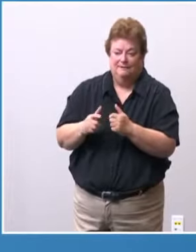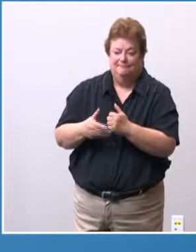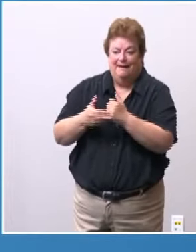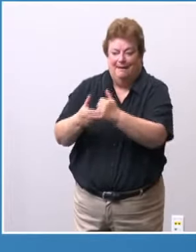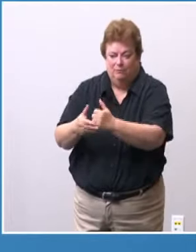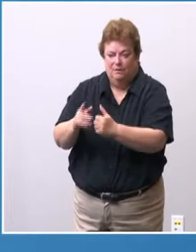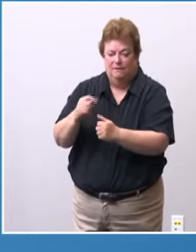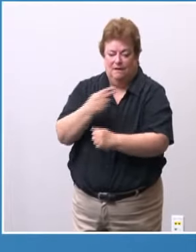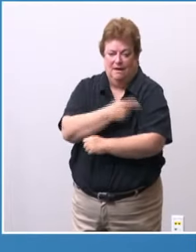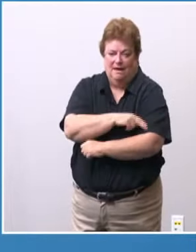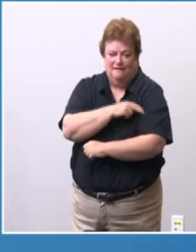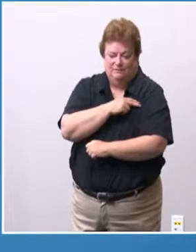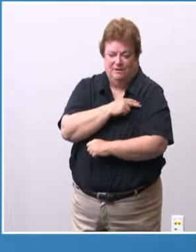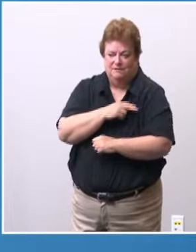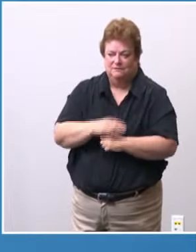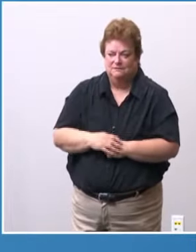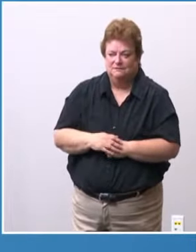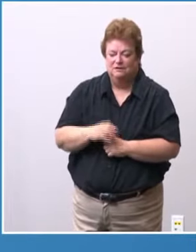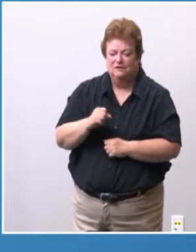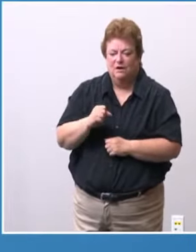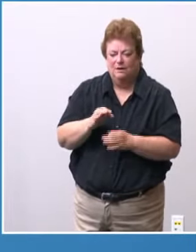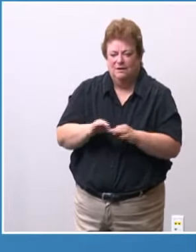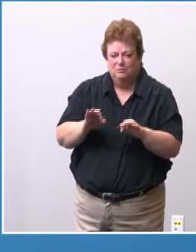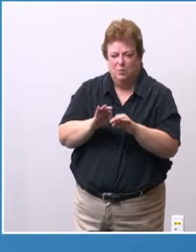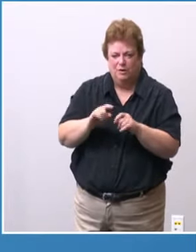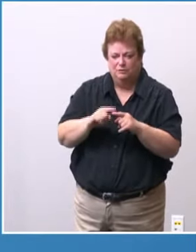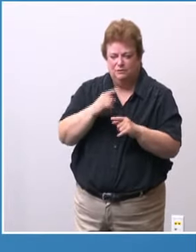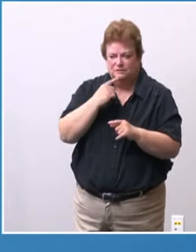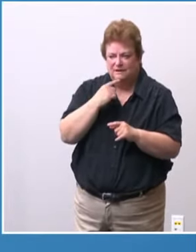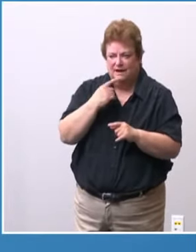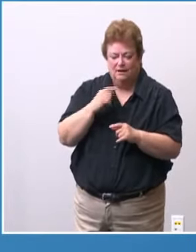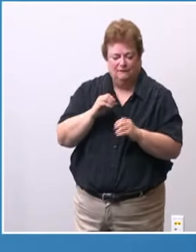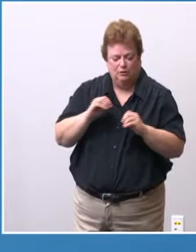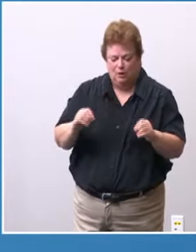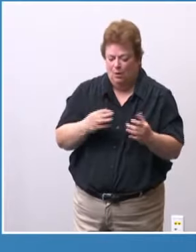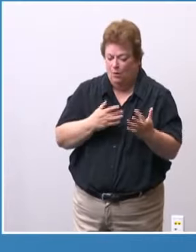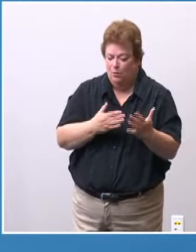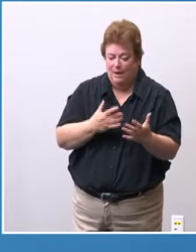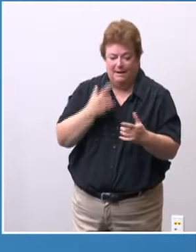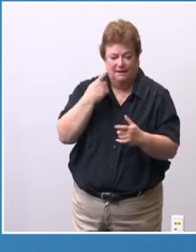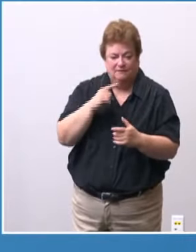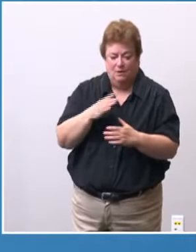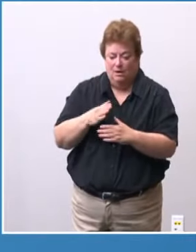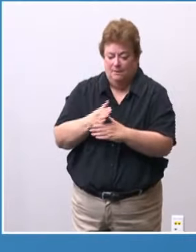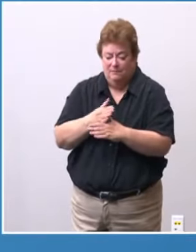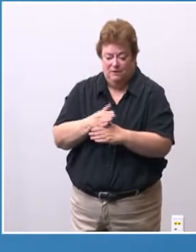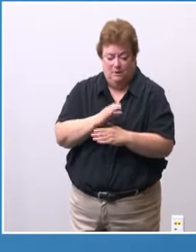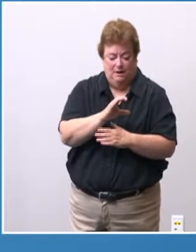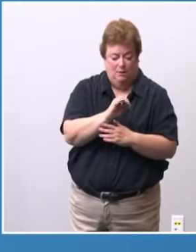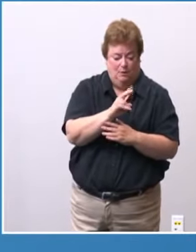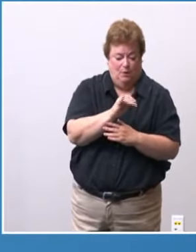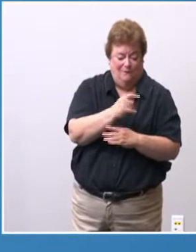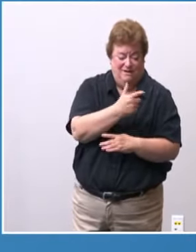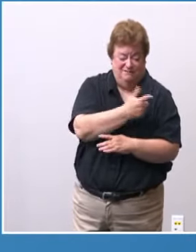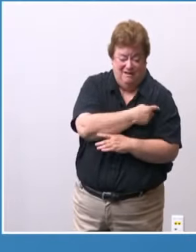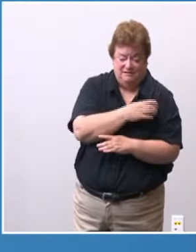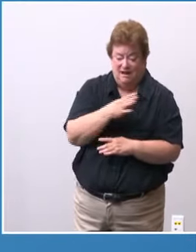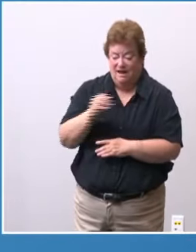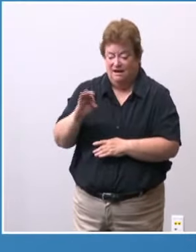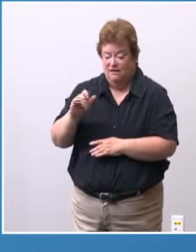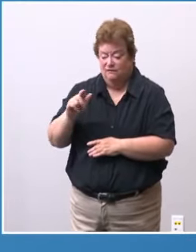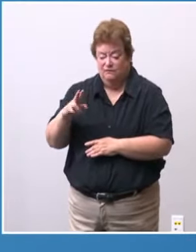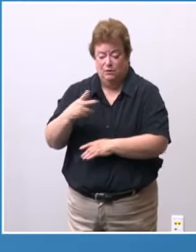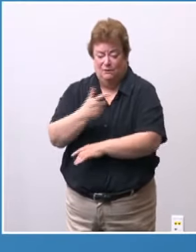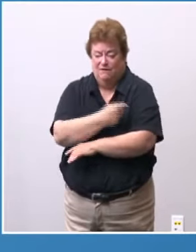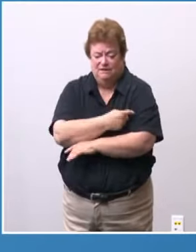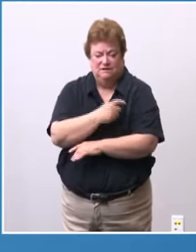pandemic. I think it's important to mention that there is no waiting period between receiving a COVID-19 vaccine and other